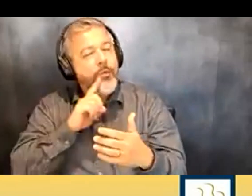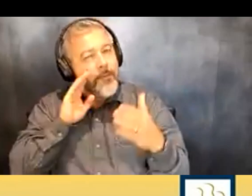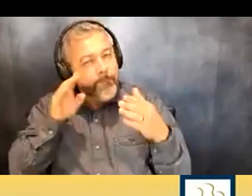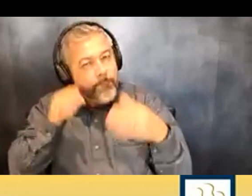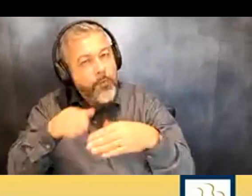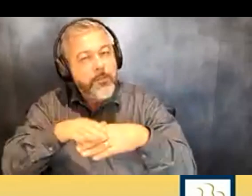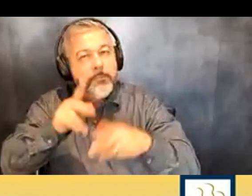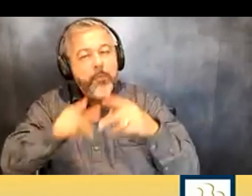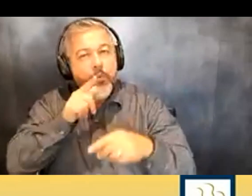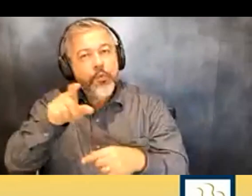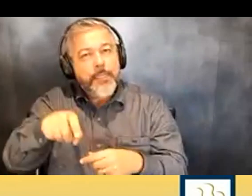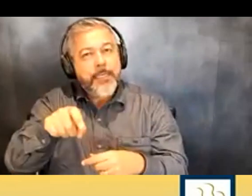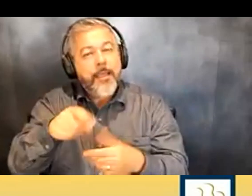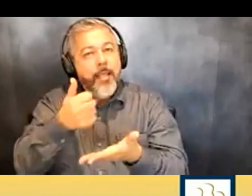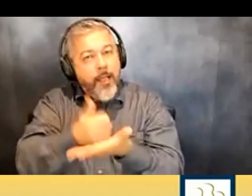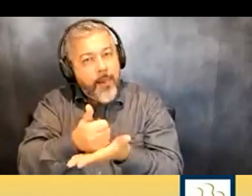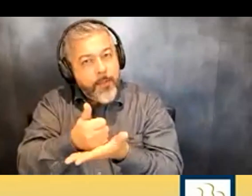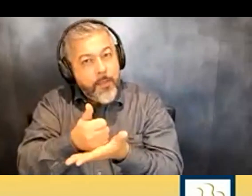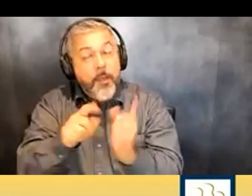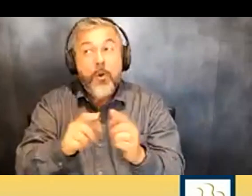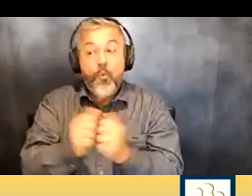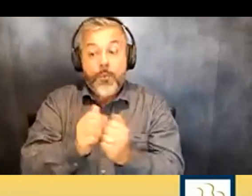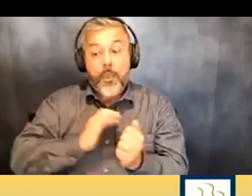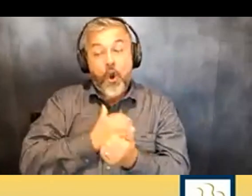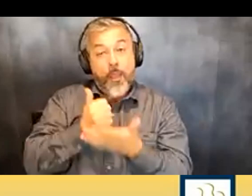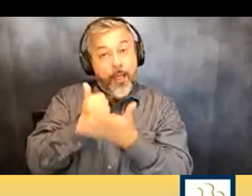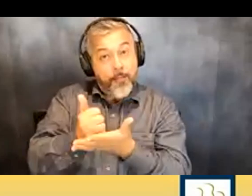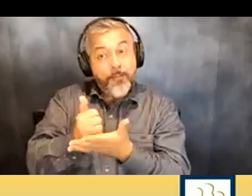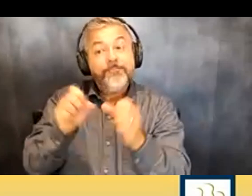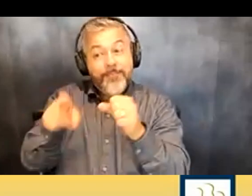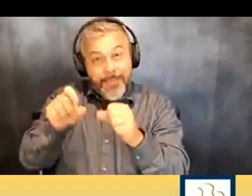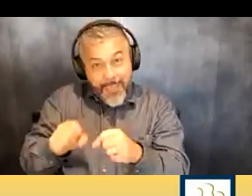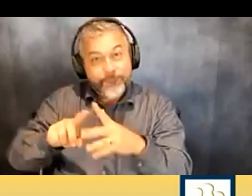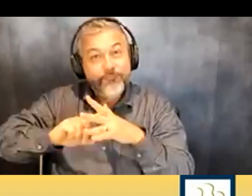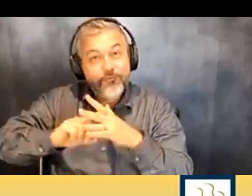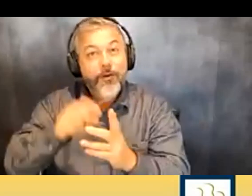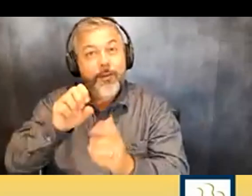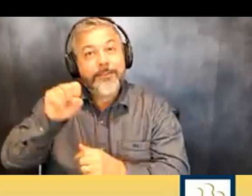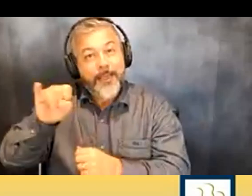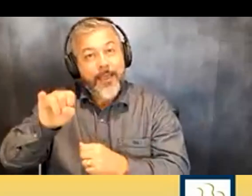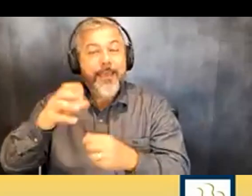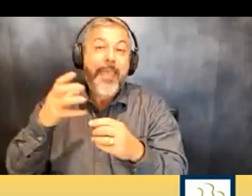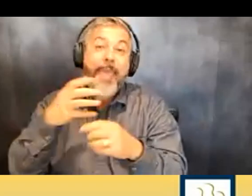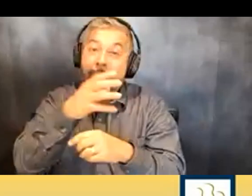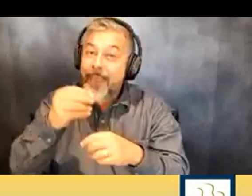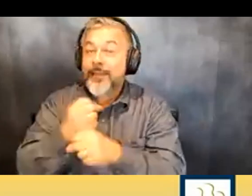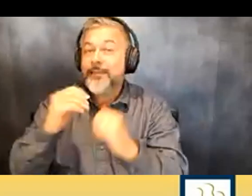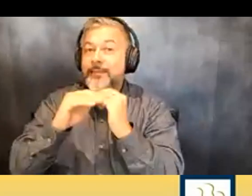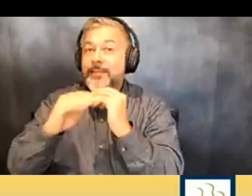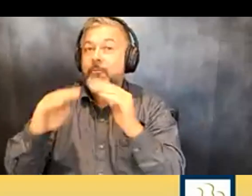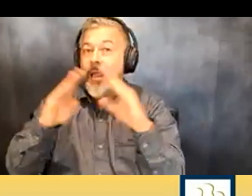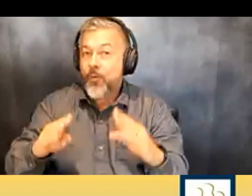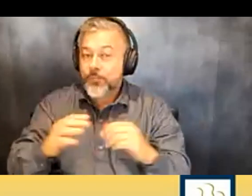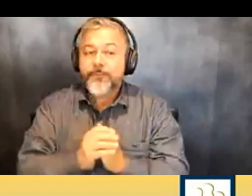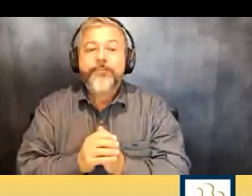who need help, but with our help are able to get onto SSI and get stably housed. In addition to the